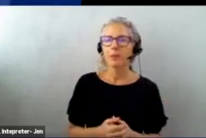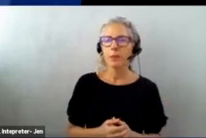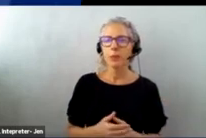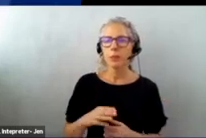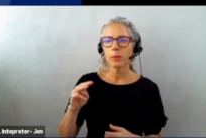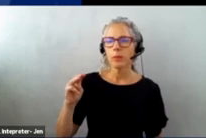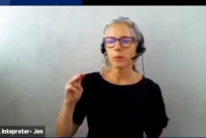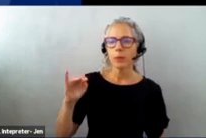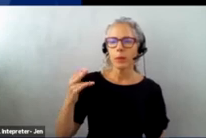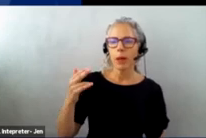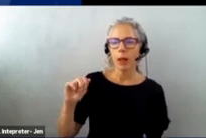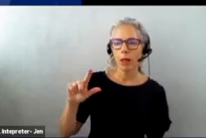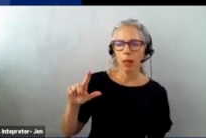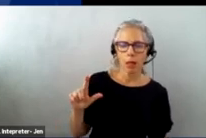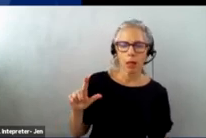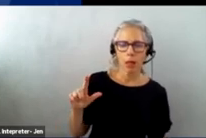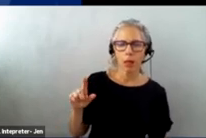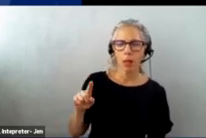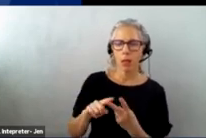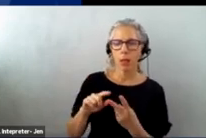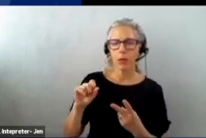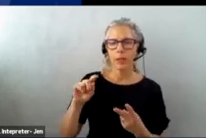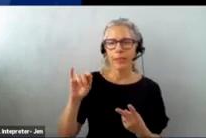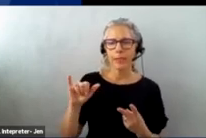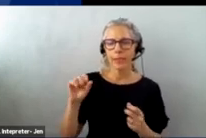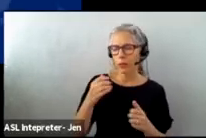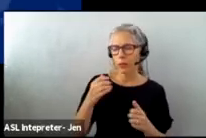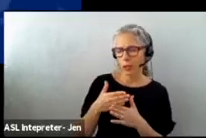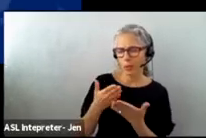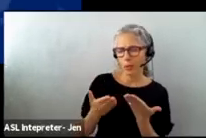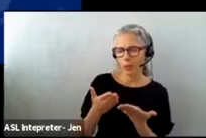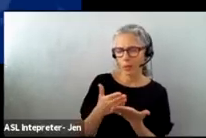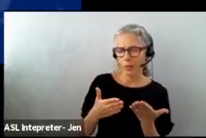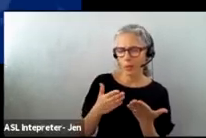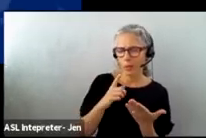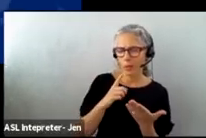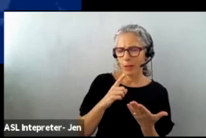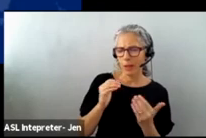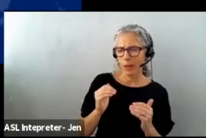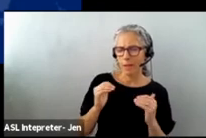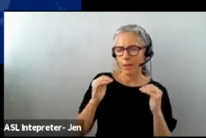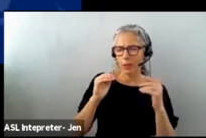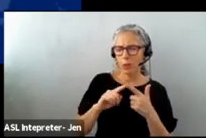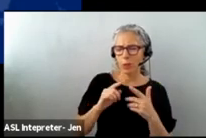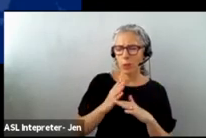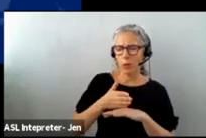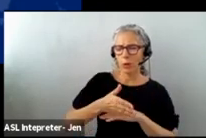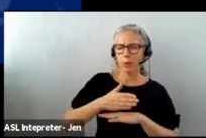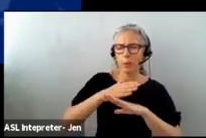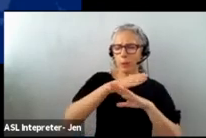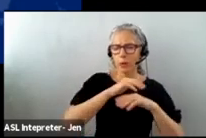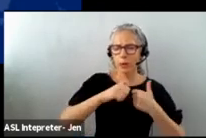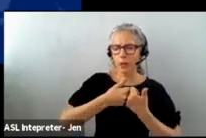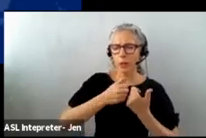Michael, I would like to direct this to either you or Stacy. Could you share what may be some of the promising advances in overcoming the barriers and challenges